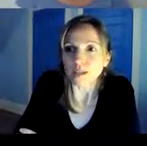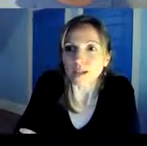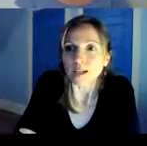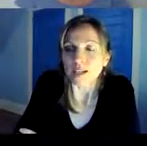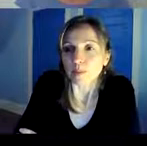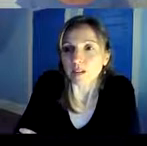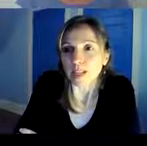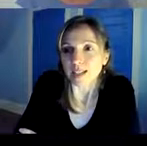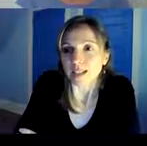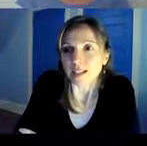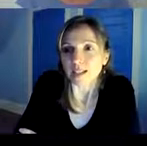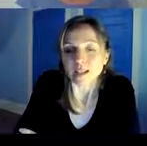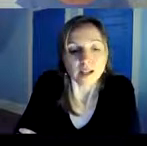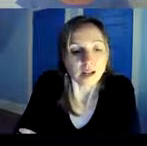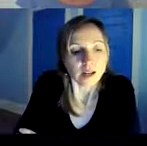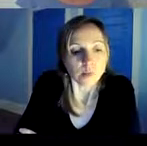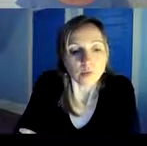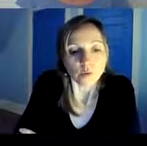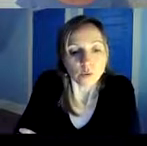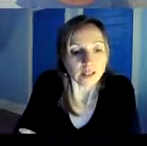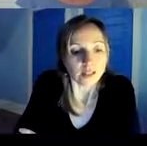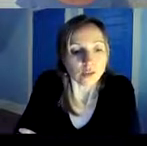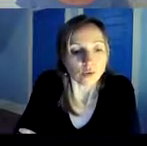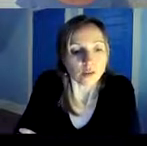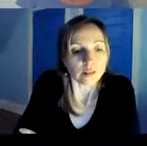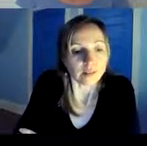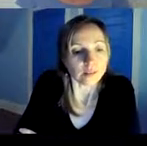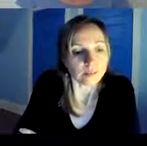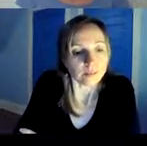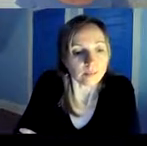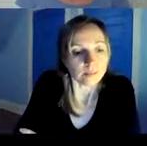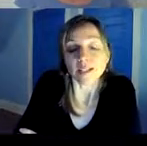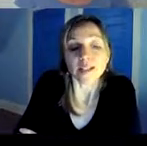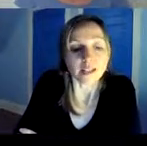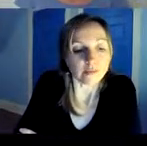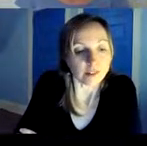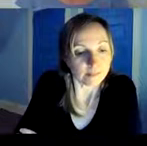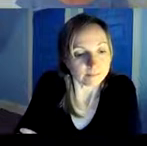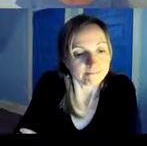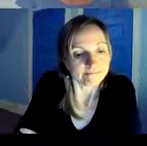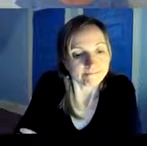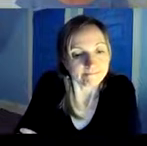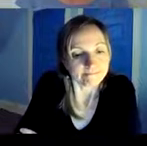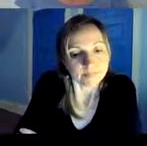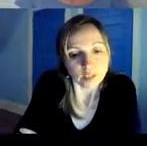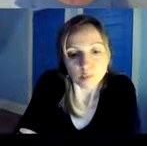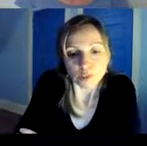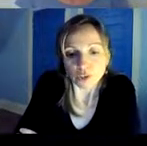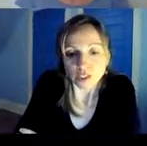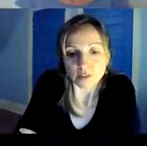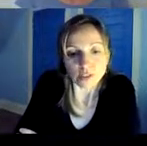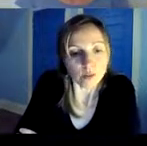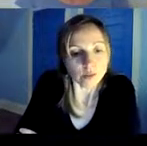the debris in black plastic before putting it in your landfill, sending it to landfill.